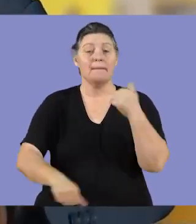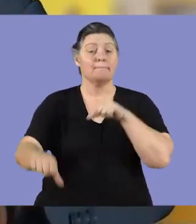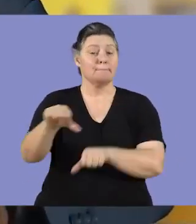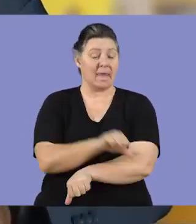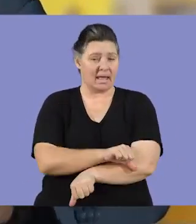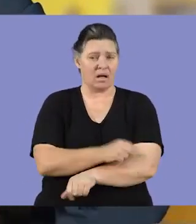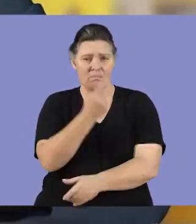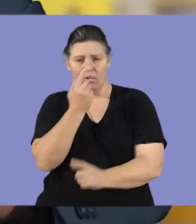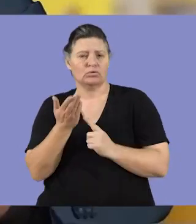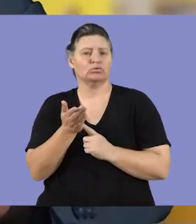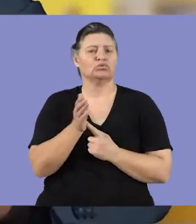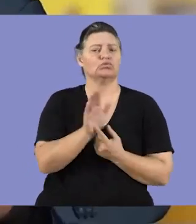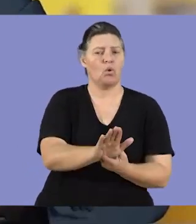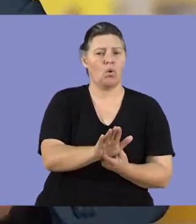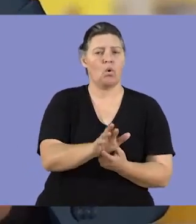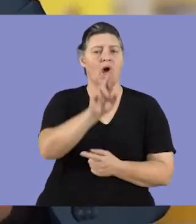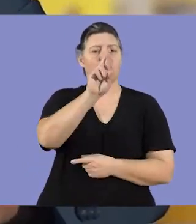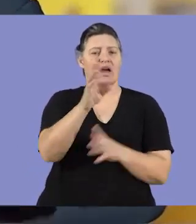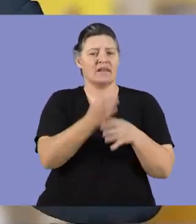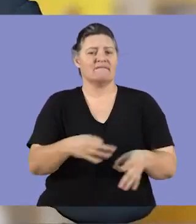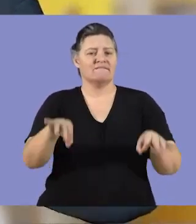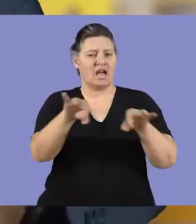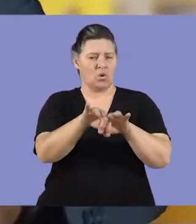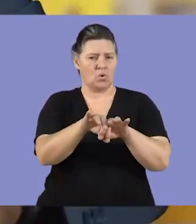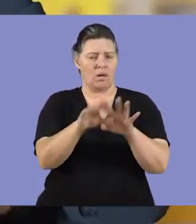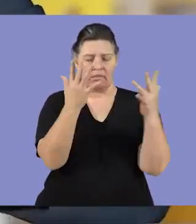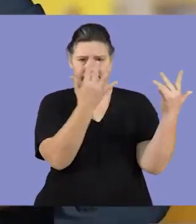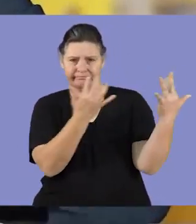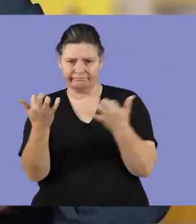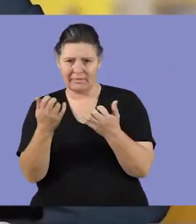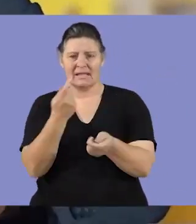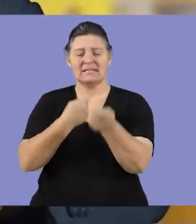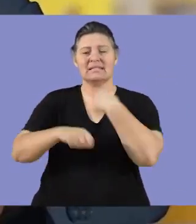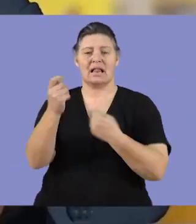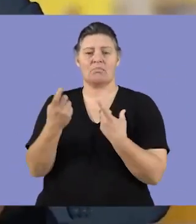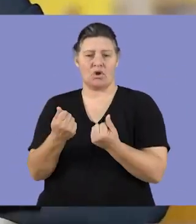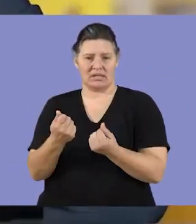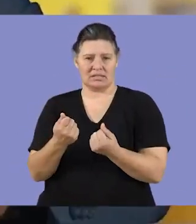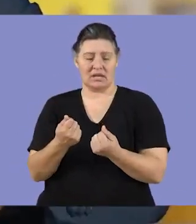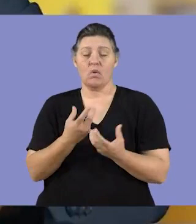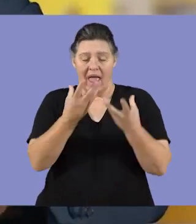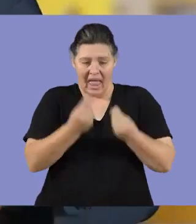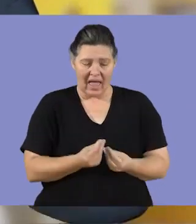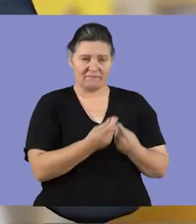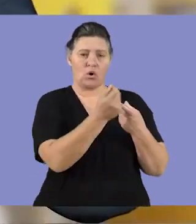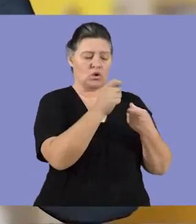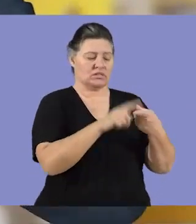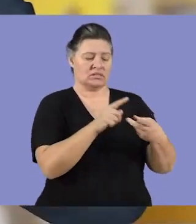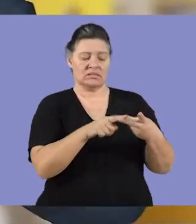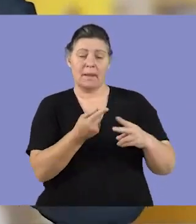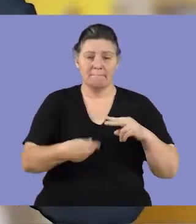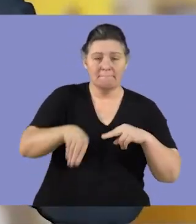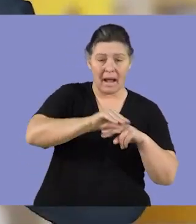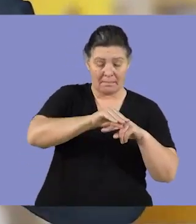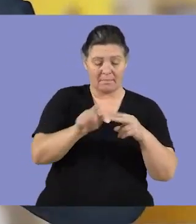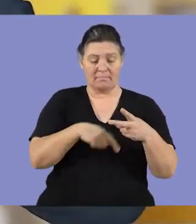break quickly, and then when I come back, I'm going to show you when I have ran the values and I'm able to calculate a selling price. When you have the cost,